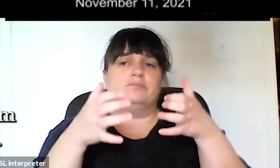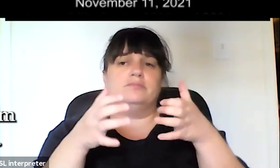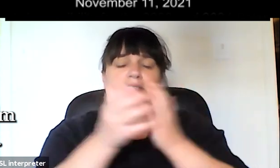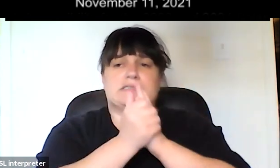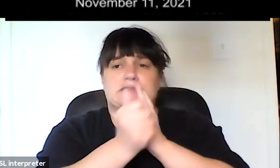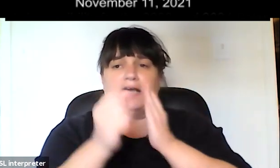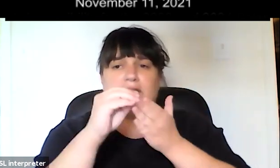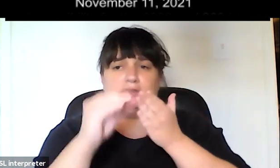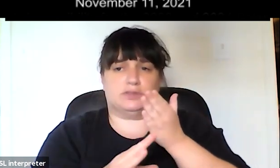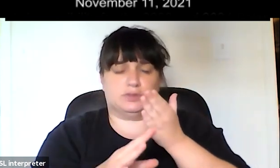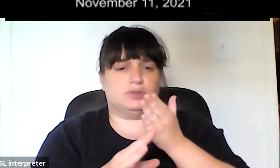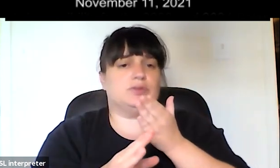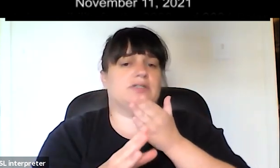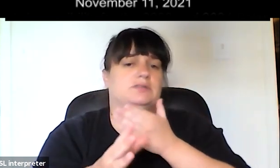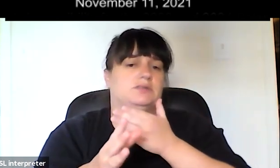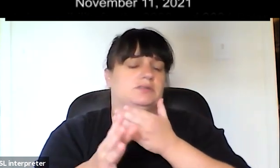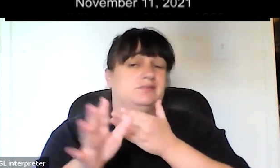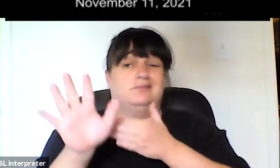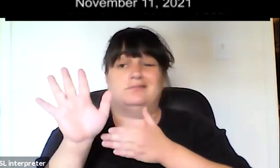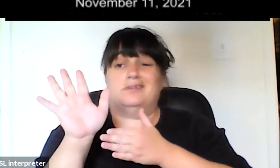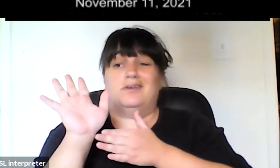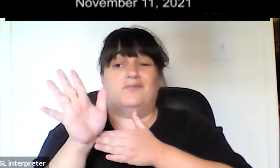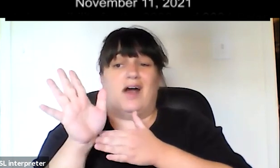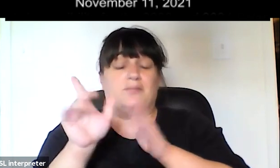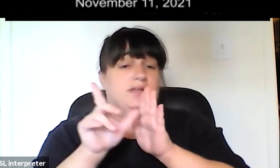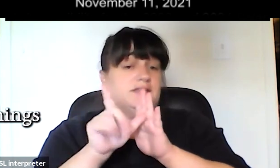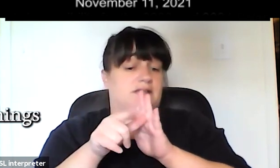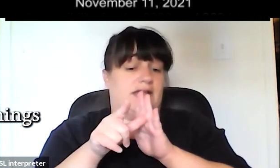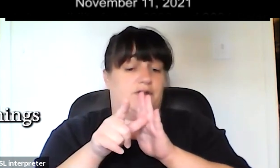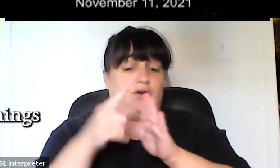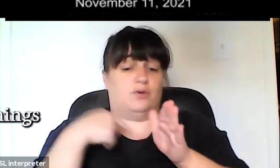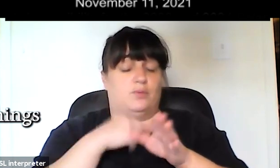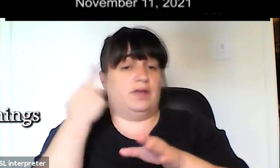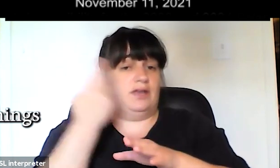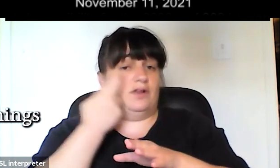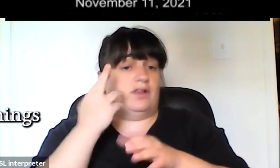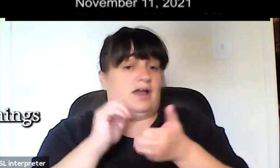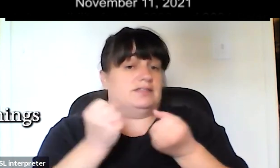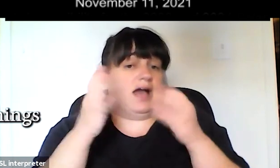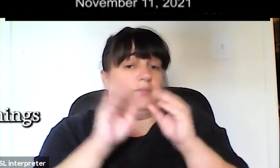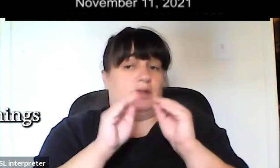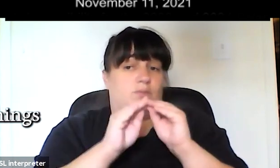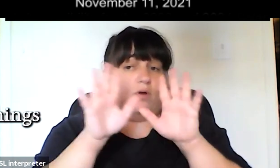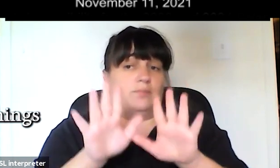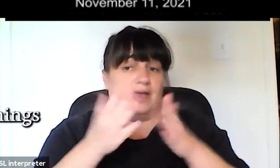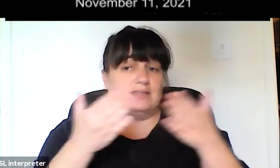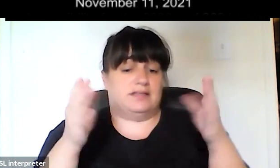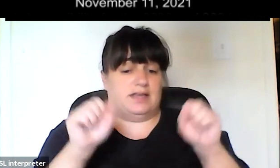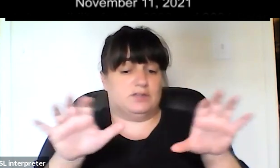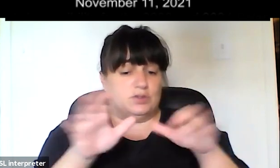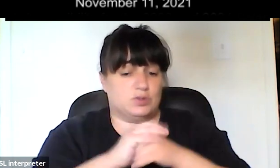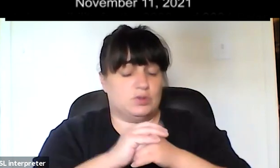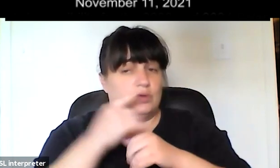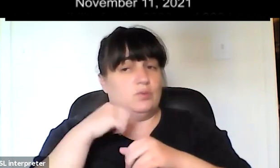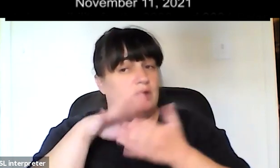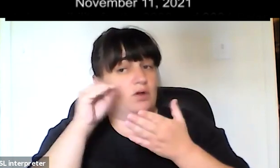talented students. And within about 5 minutes of working with them, we realized how many more amazing things we could be doing. We